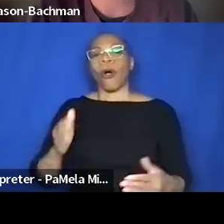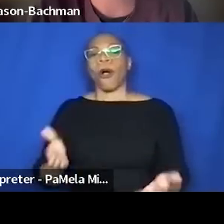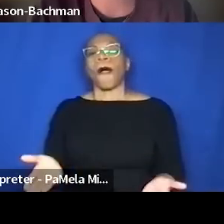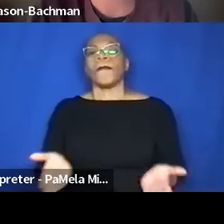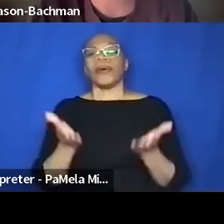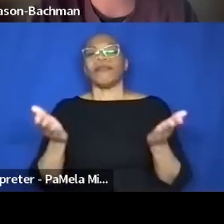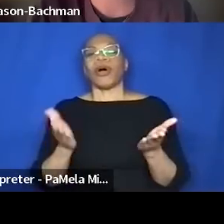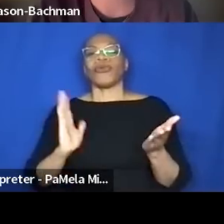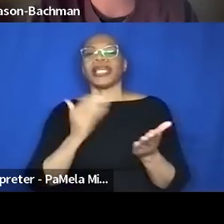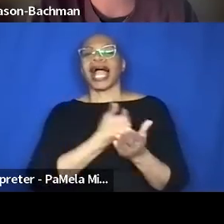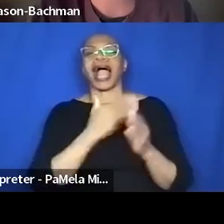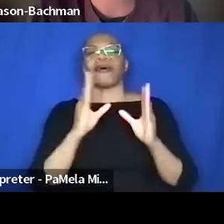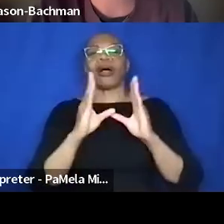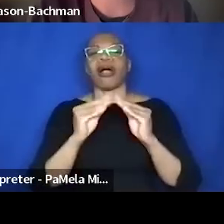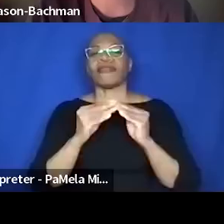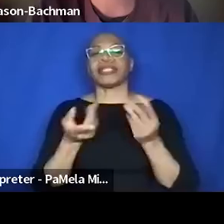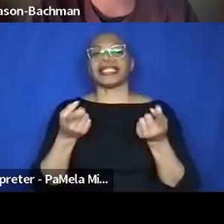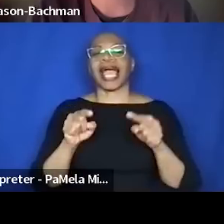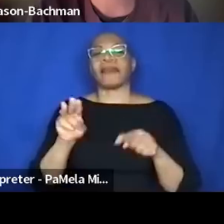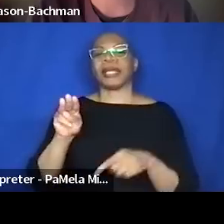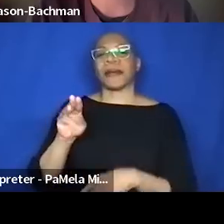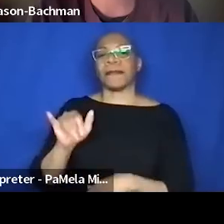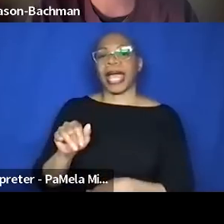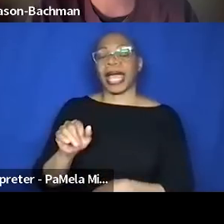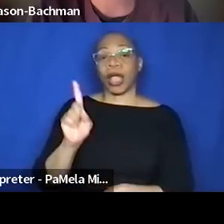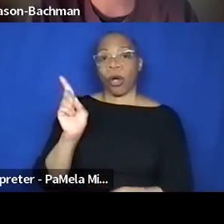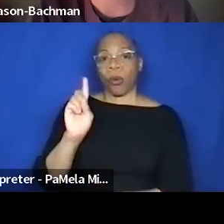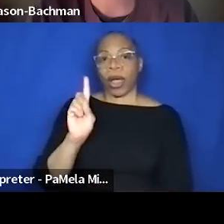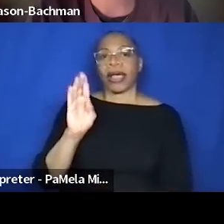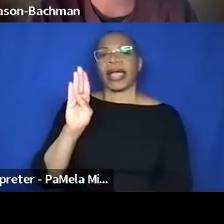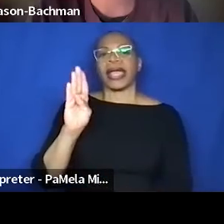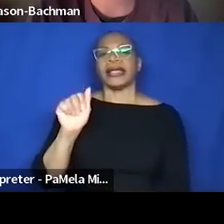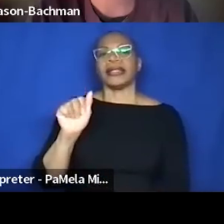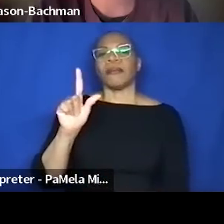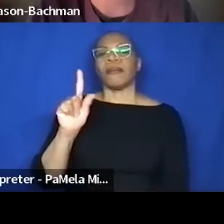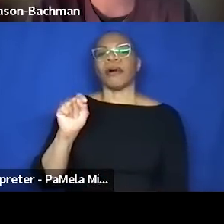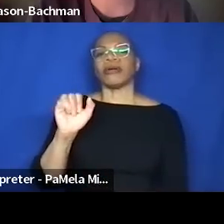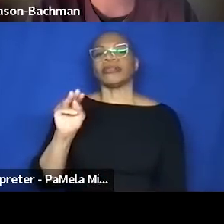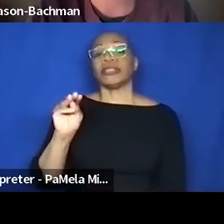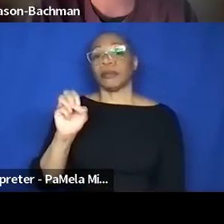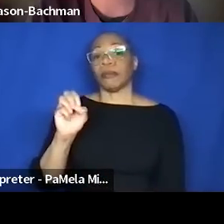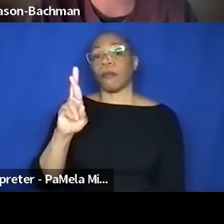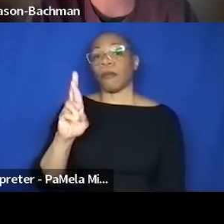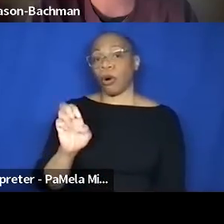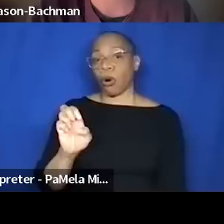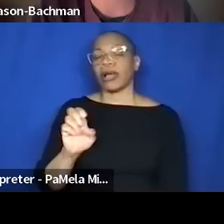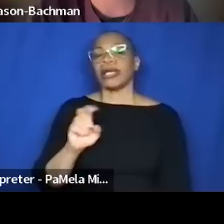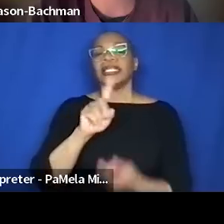happening in May in Baltimore this year. This is certainly a topic